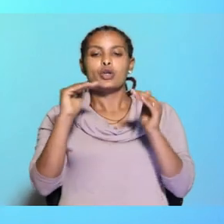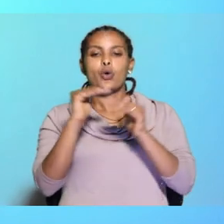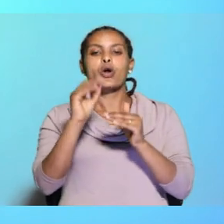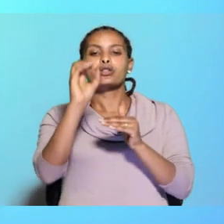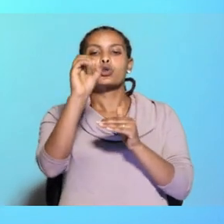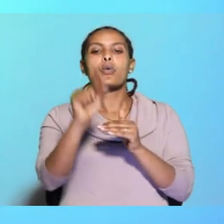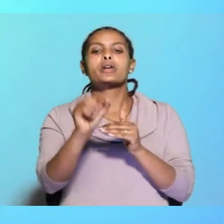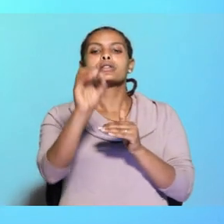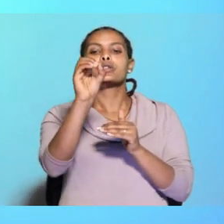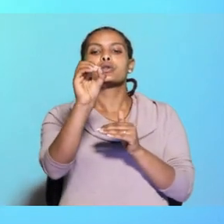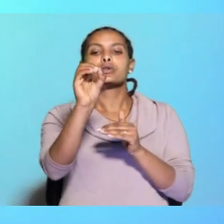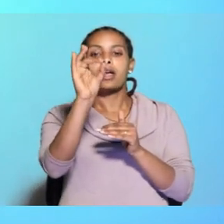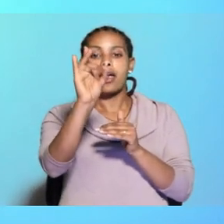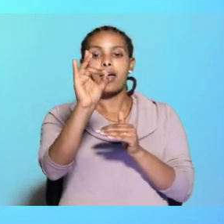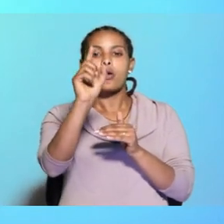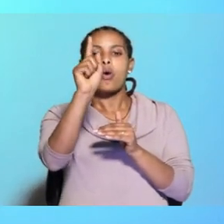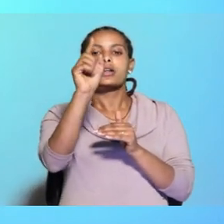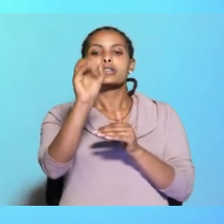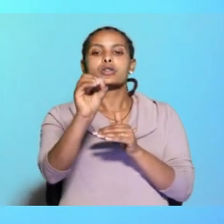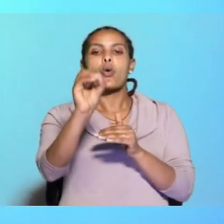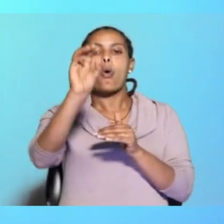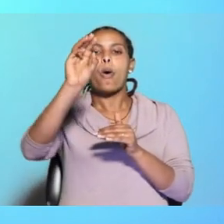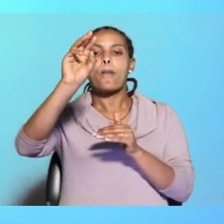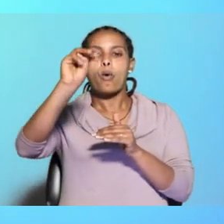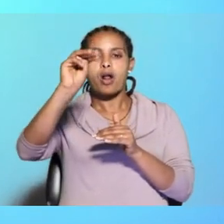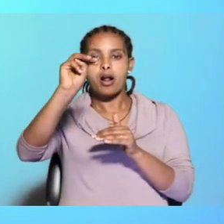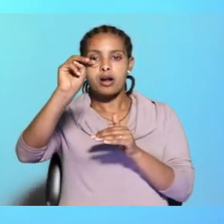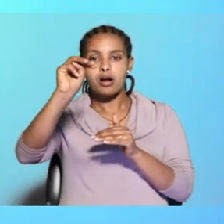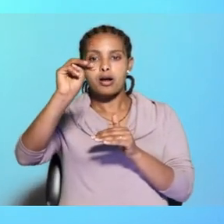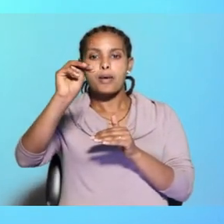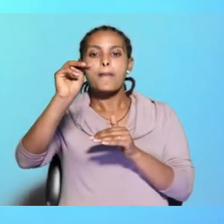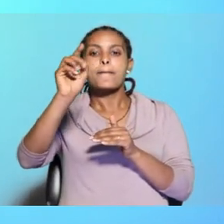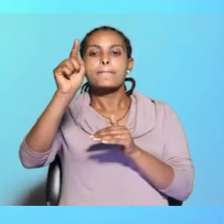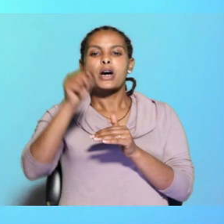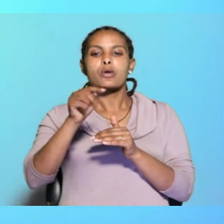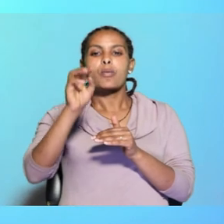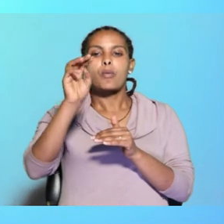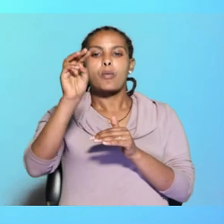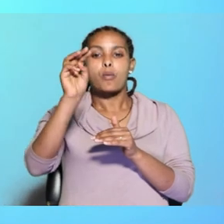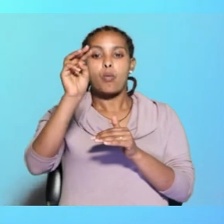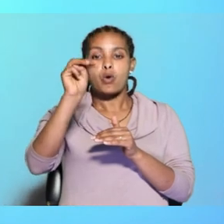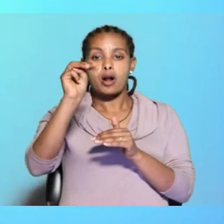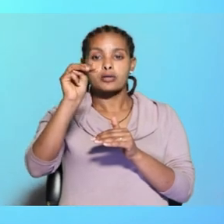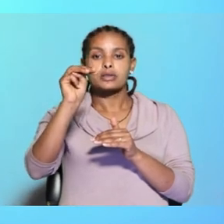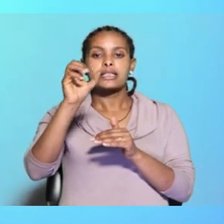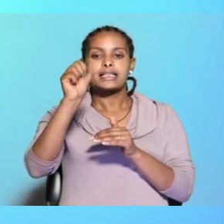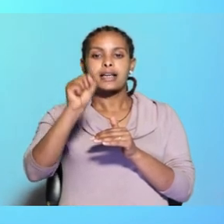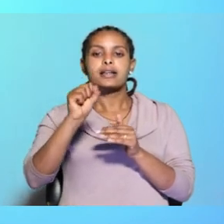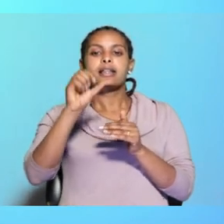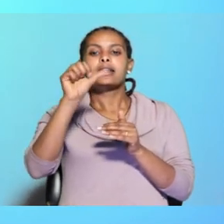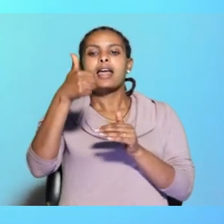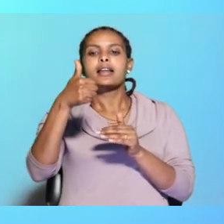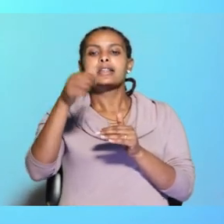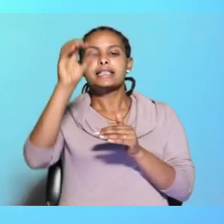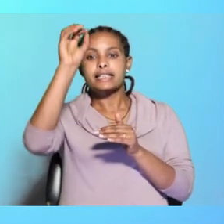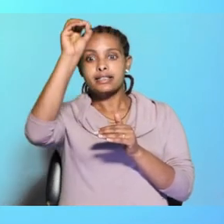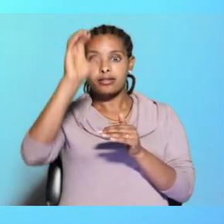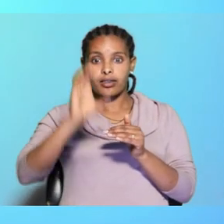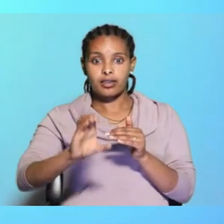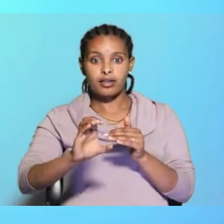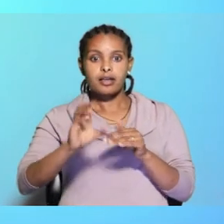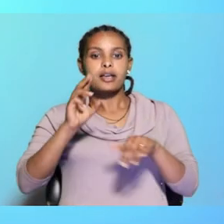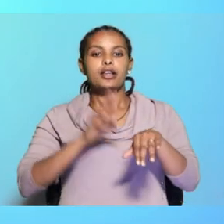zero 0.810 molar per molar per second at 10 degree centigrade